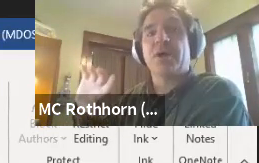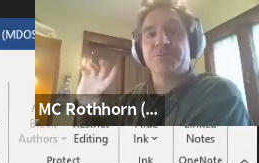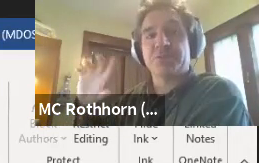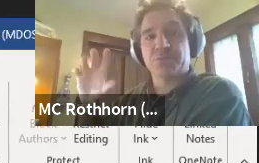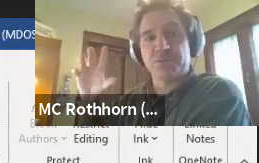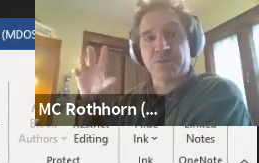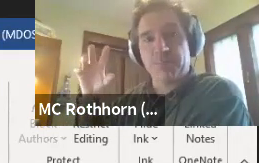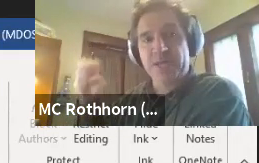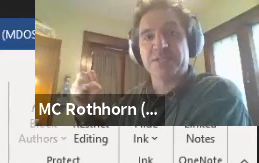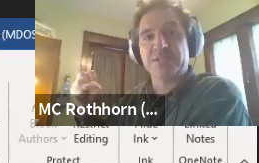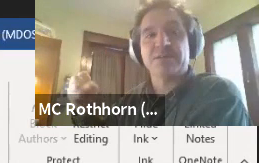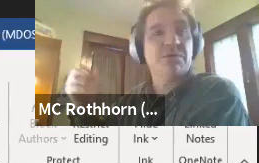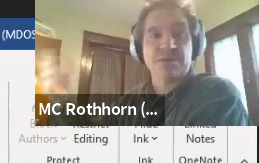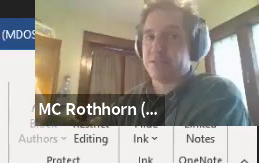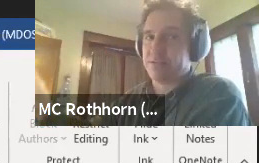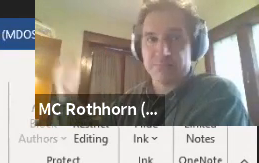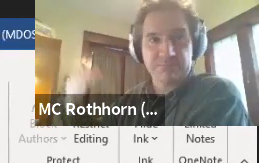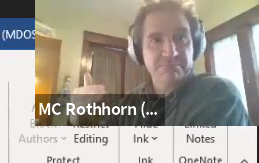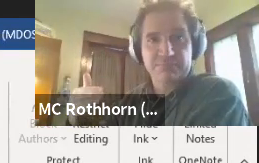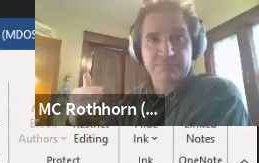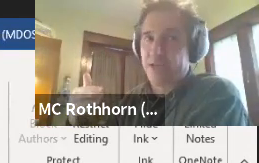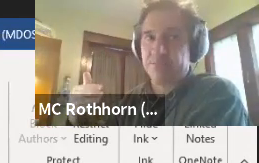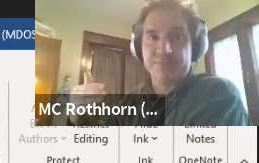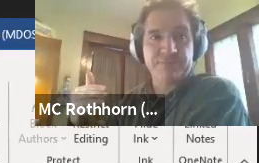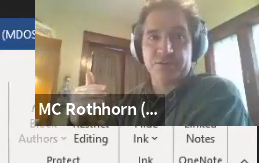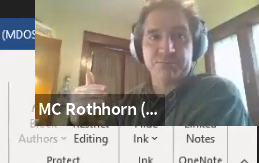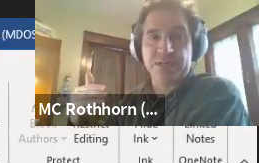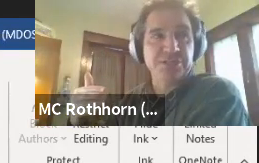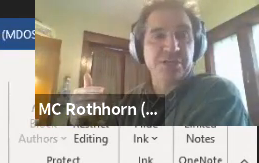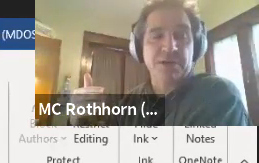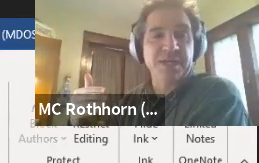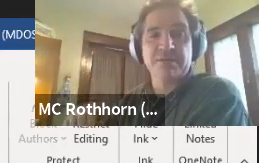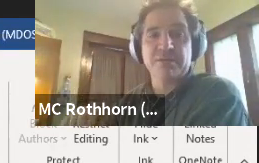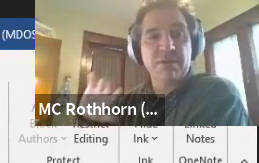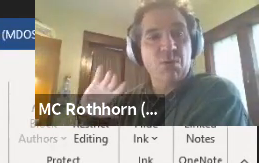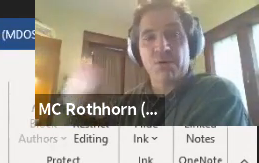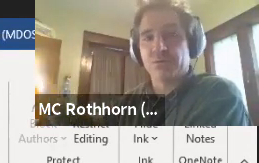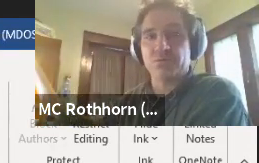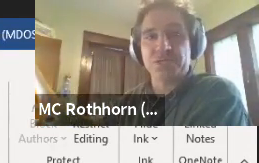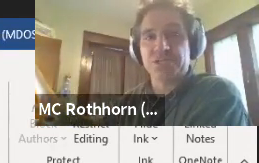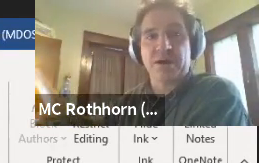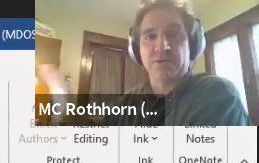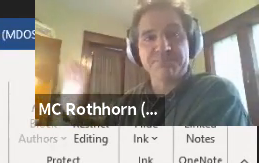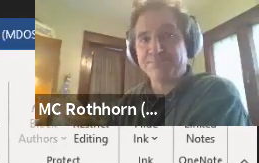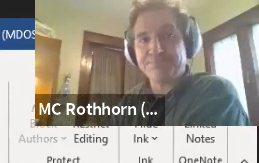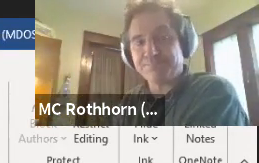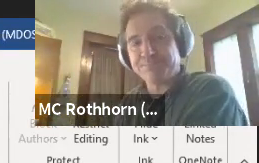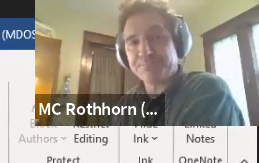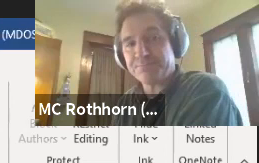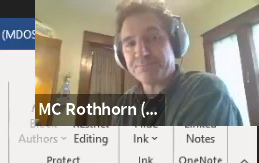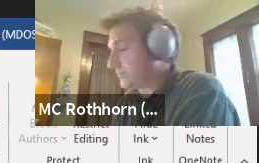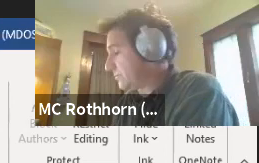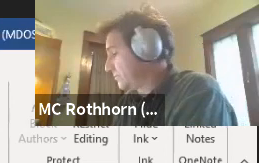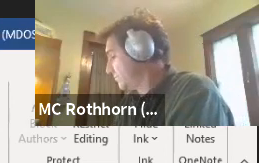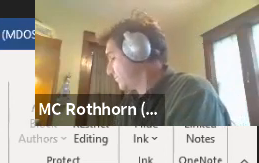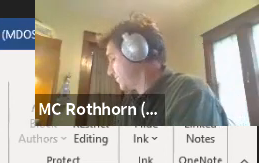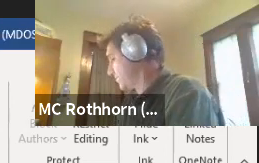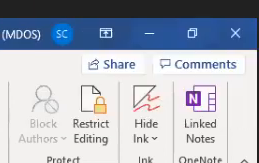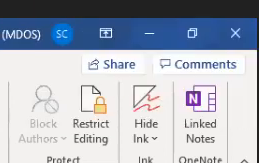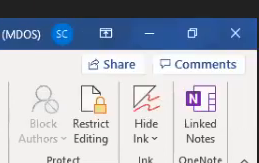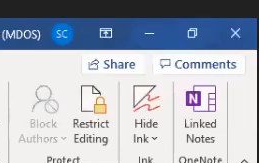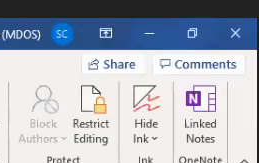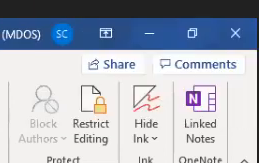who helps us with our message, whether that's for messages coming in or reaching out.